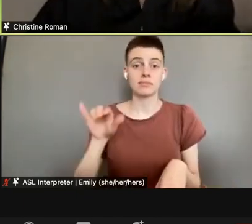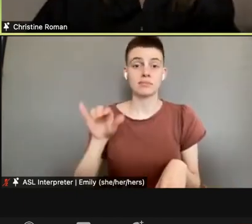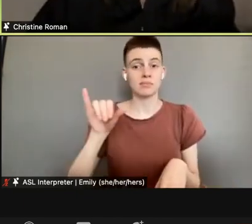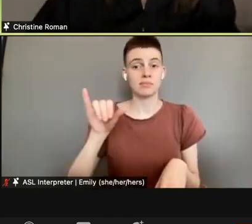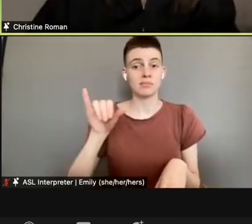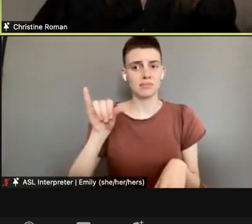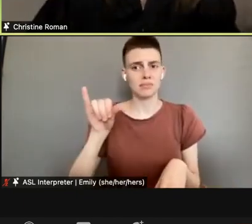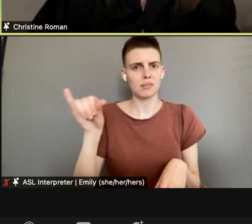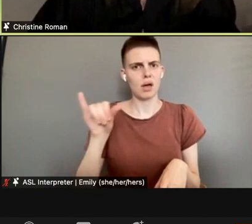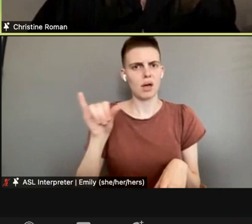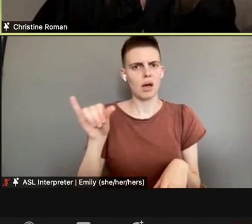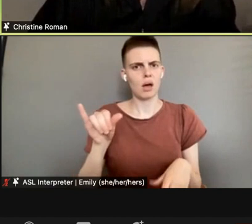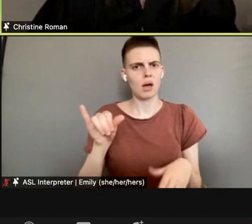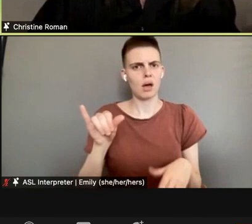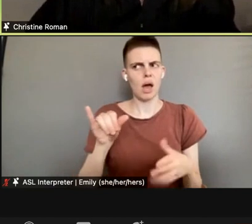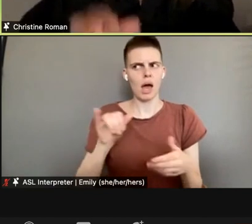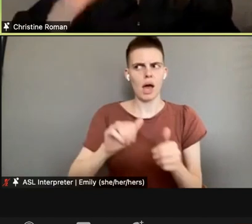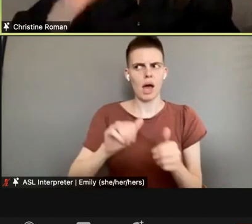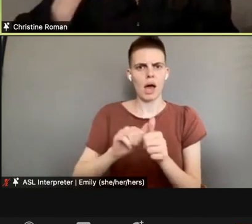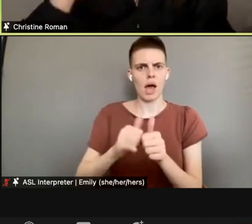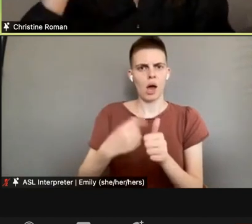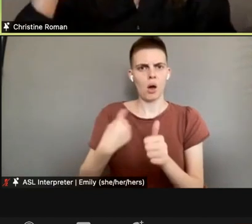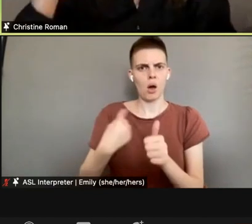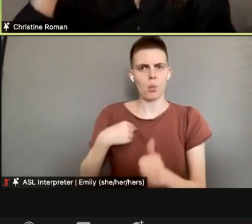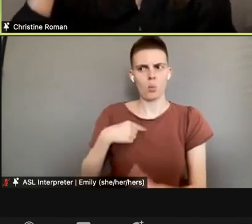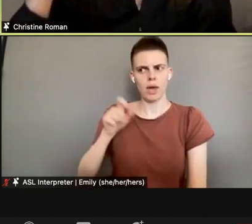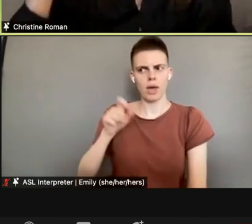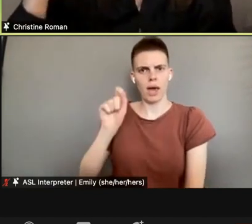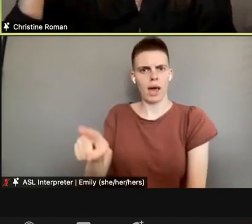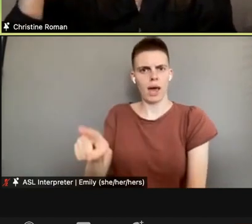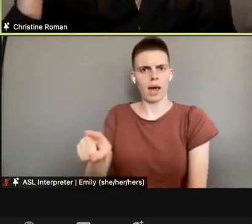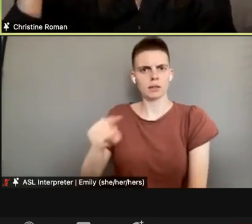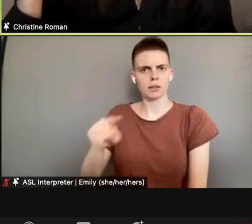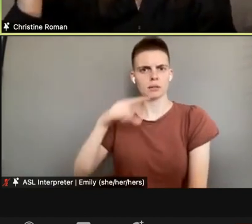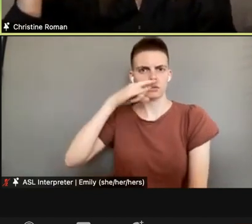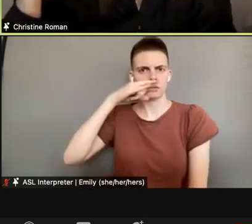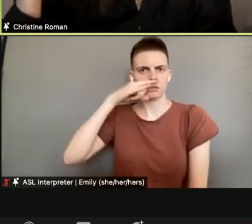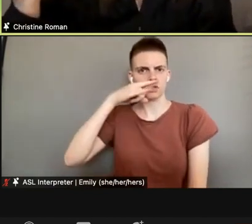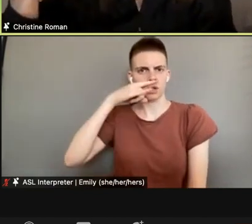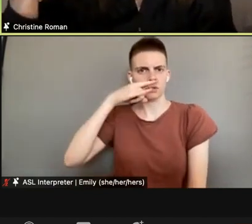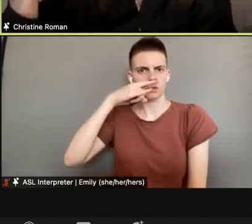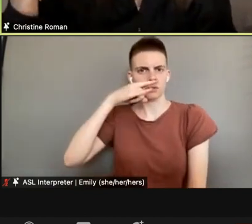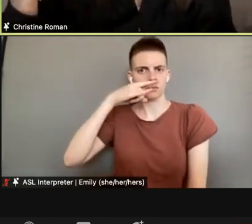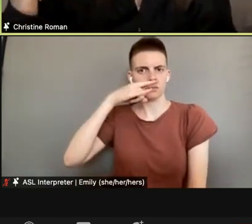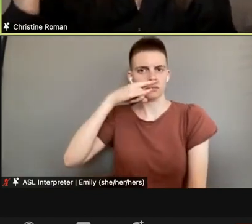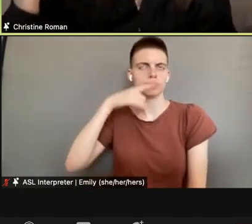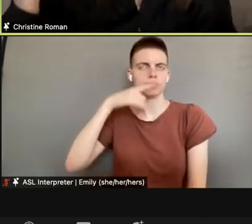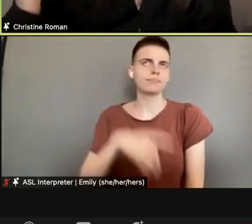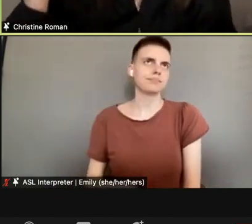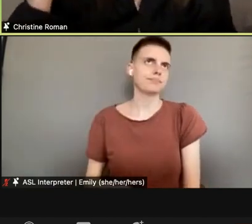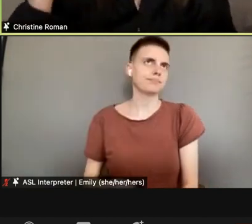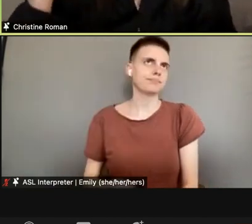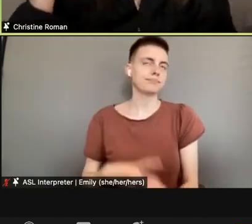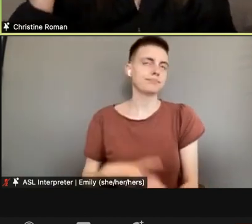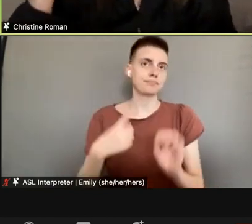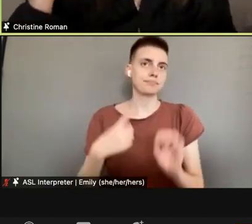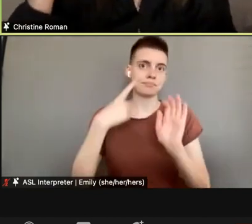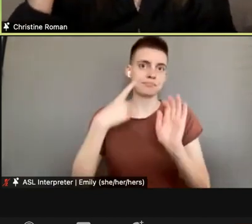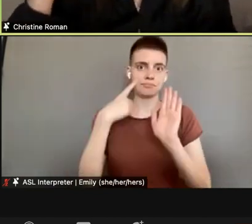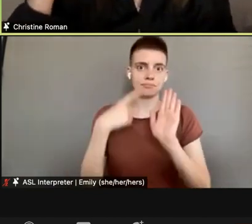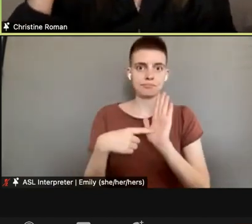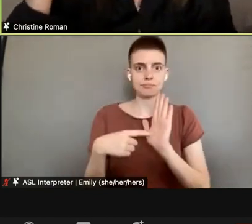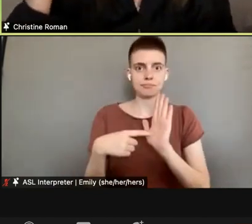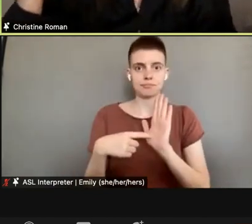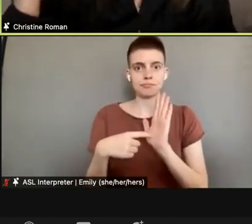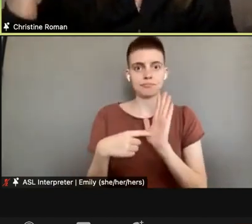asked of the child. So if the child, if you're asking the child,